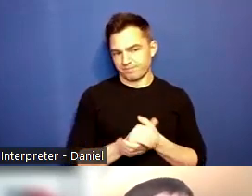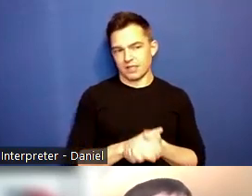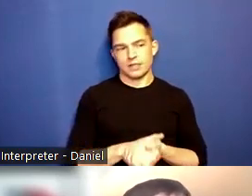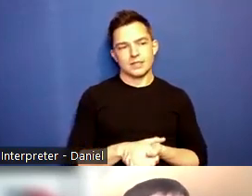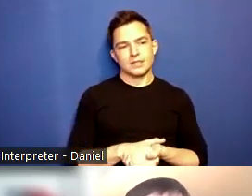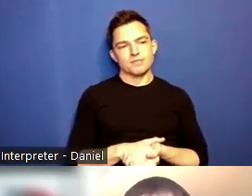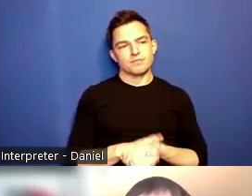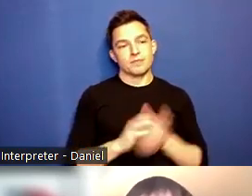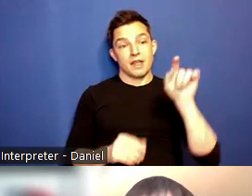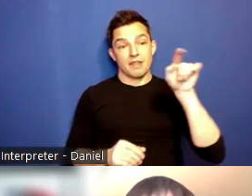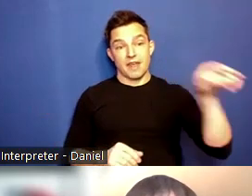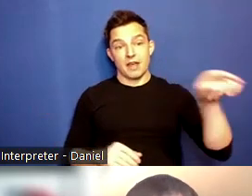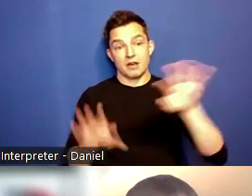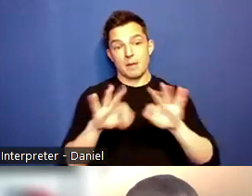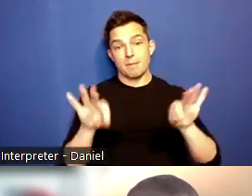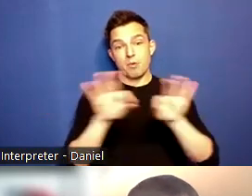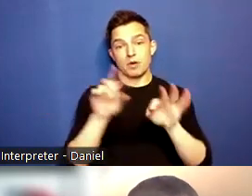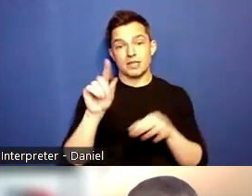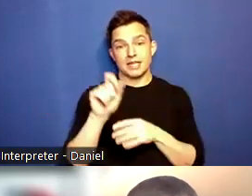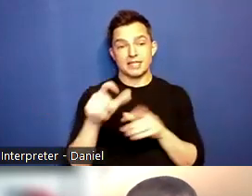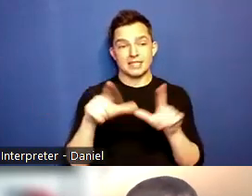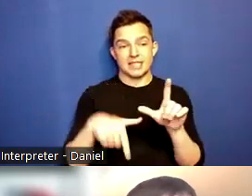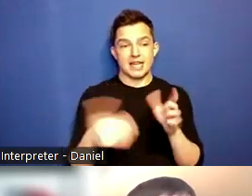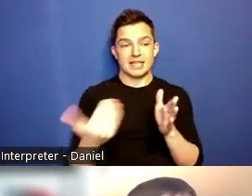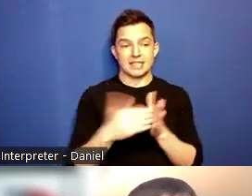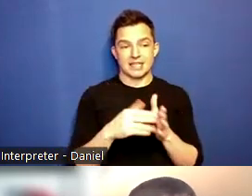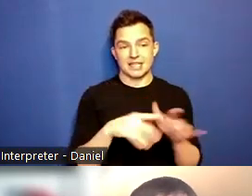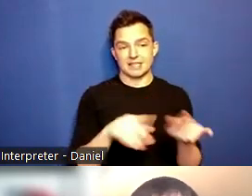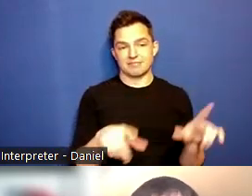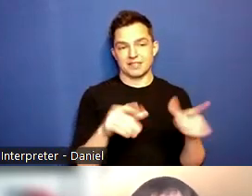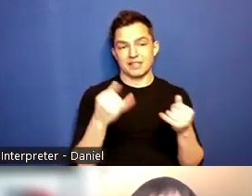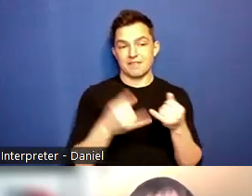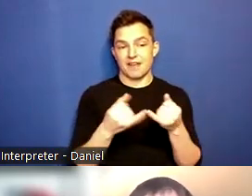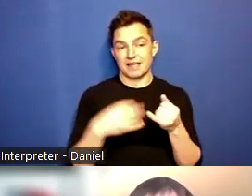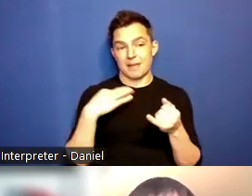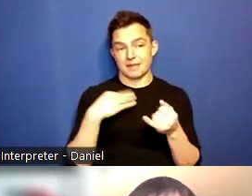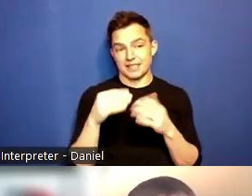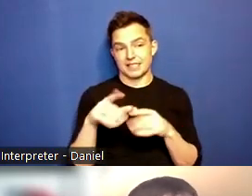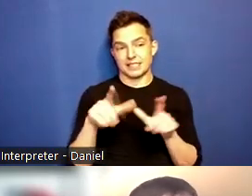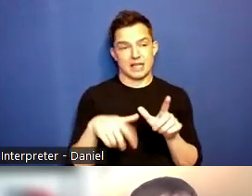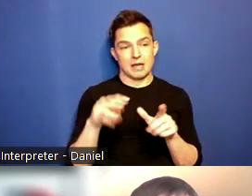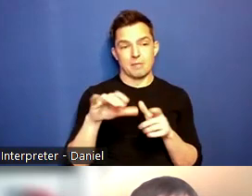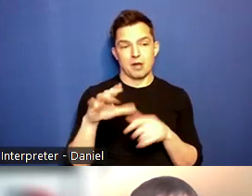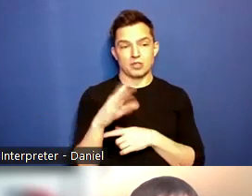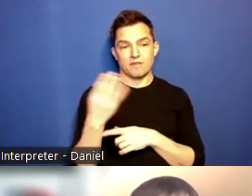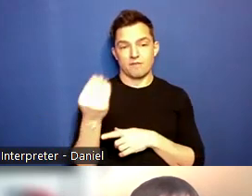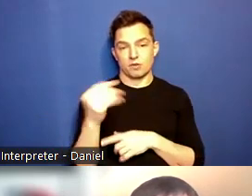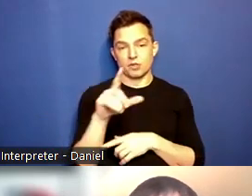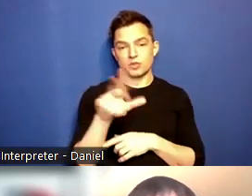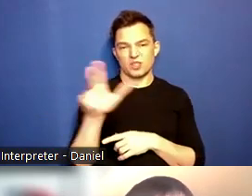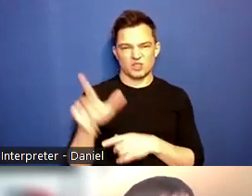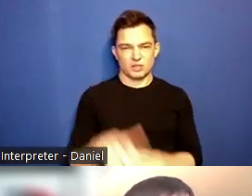Here we have our important dates and deadlines again. The final application deadline is March 14th,